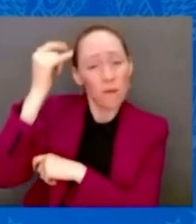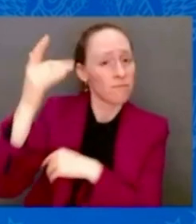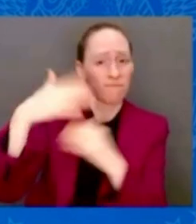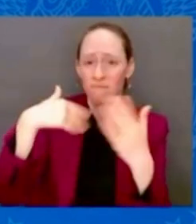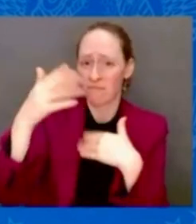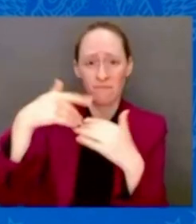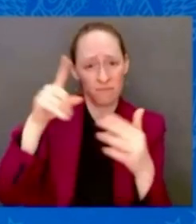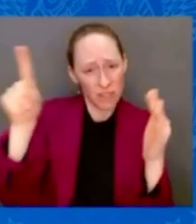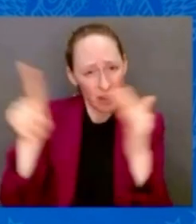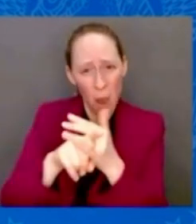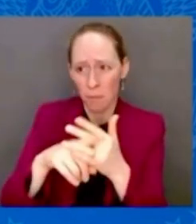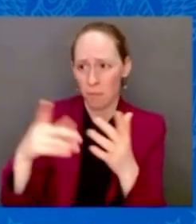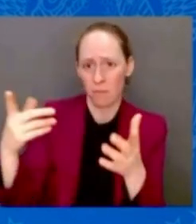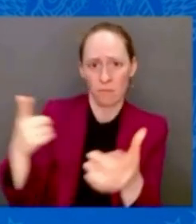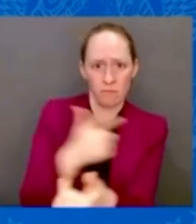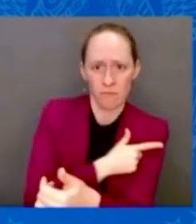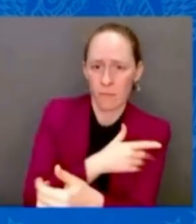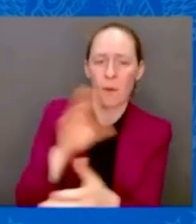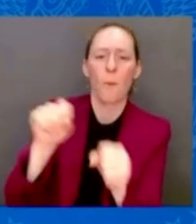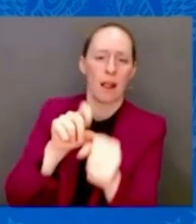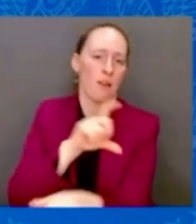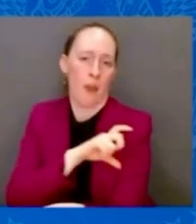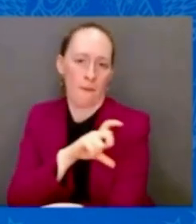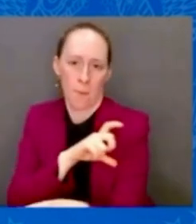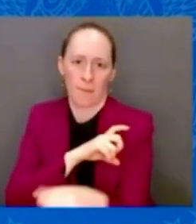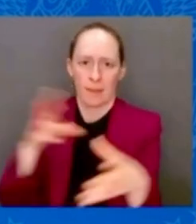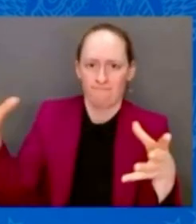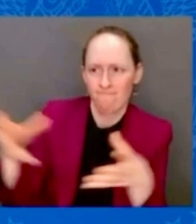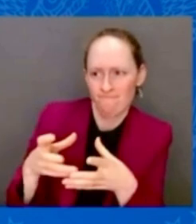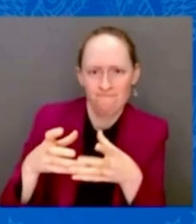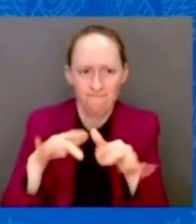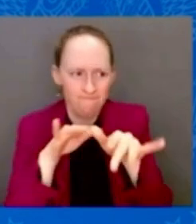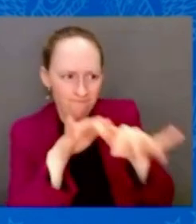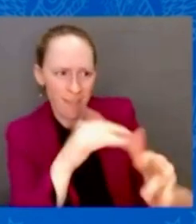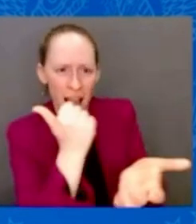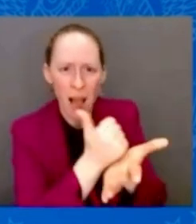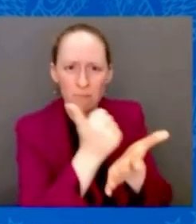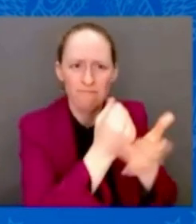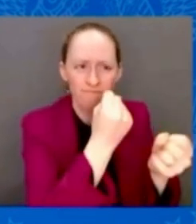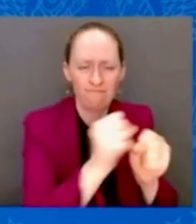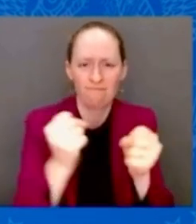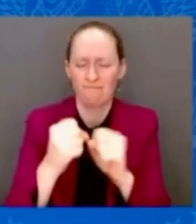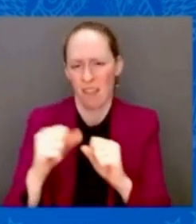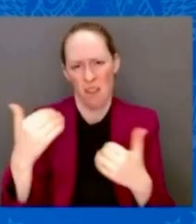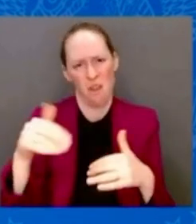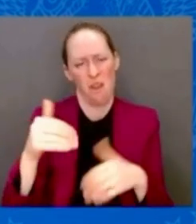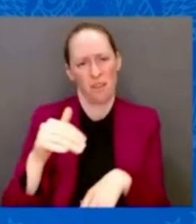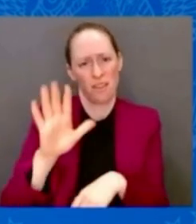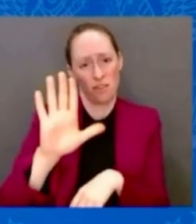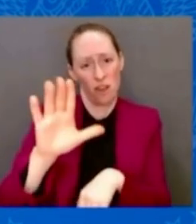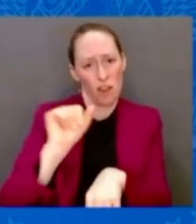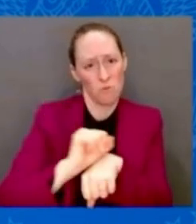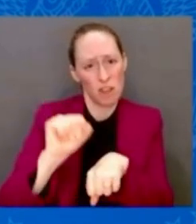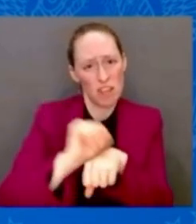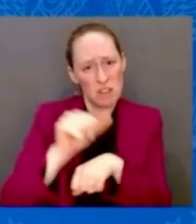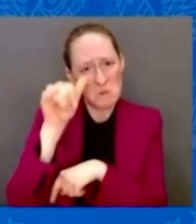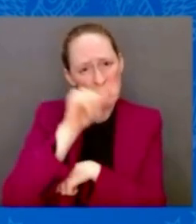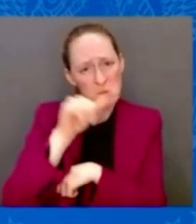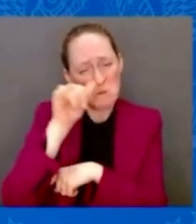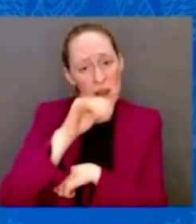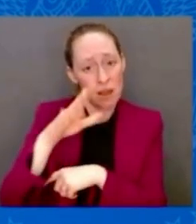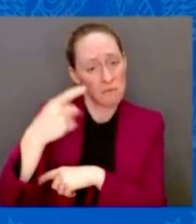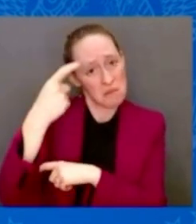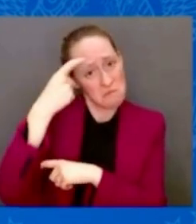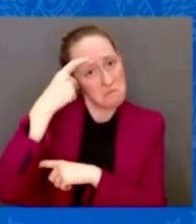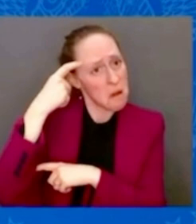tough work. And you bear the scars, and you pay the price for your courage. Just last week, I lost one of my